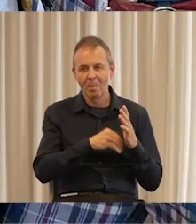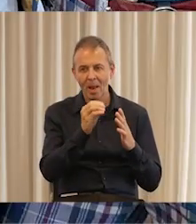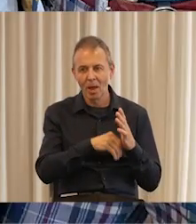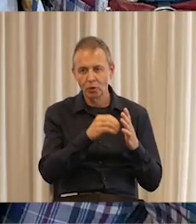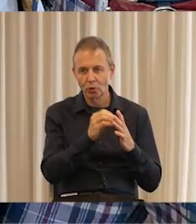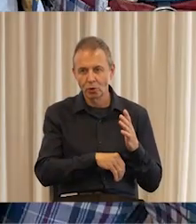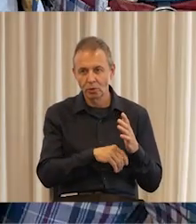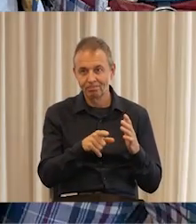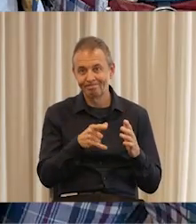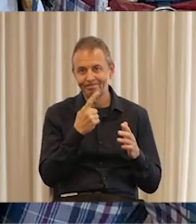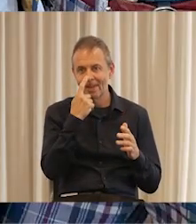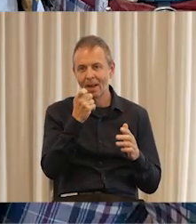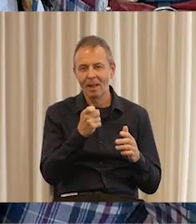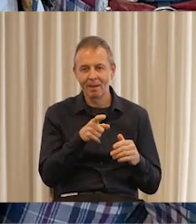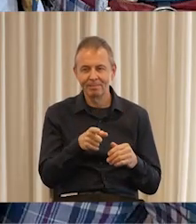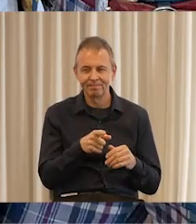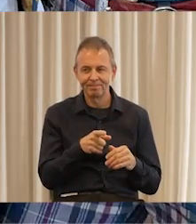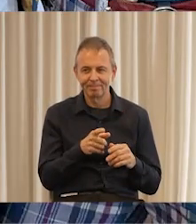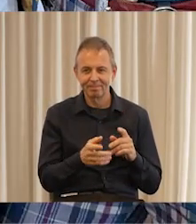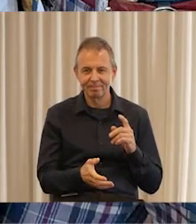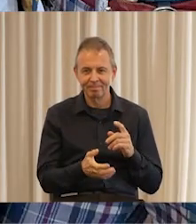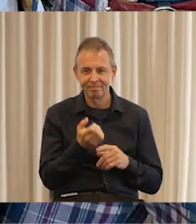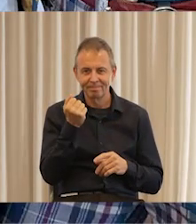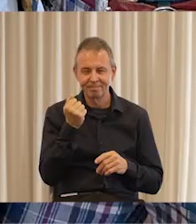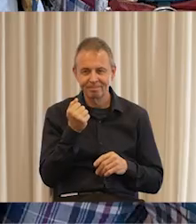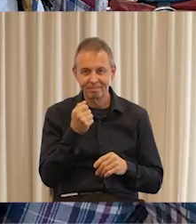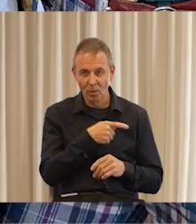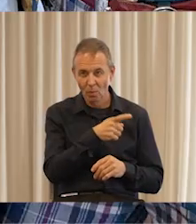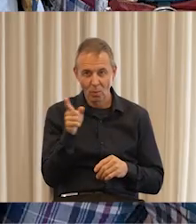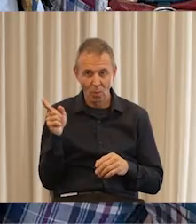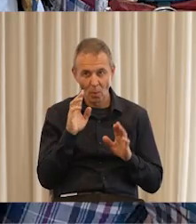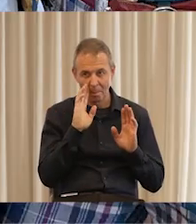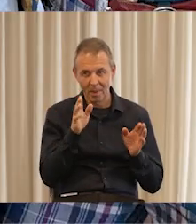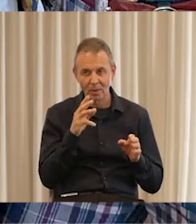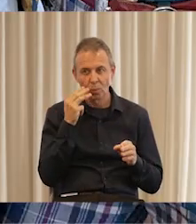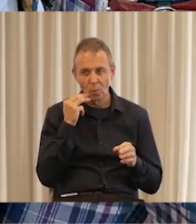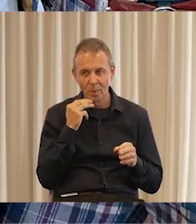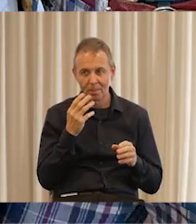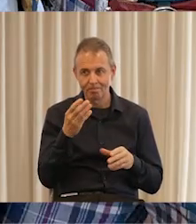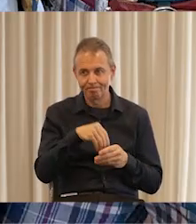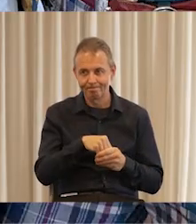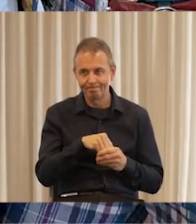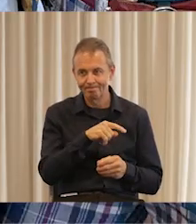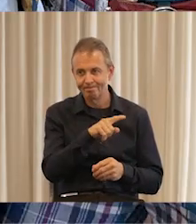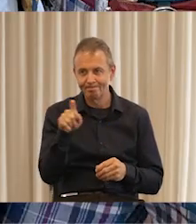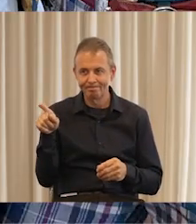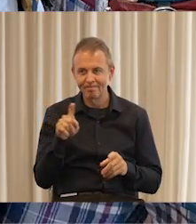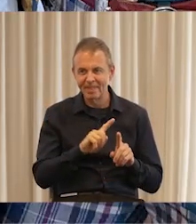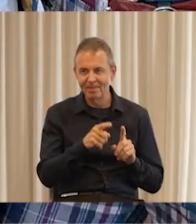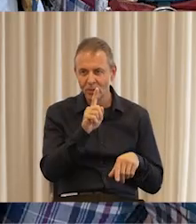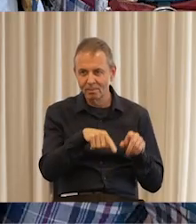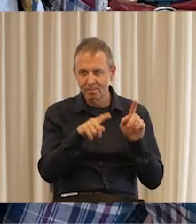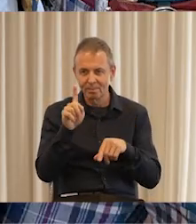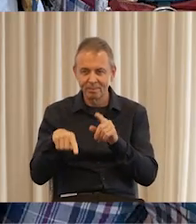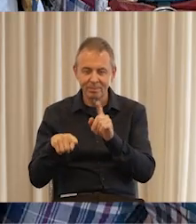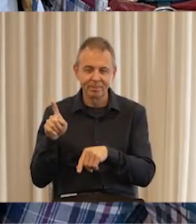among all these amazing women from all around New South Wales who have really different artistic backgrounds. Some are theatre makers.